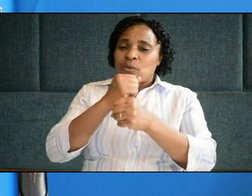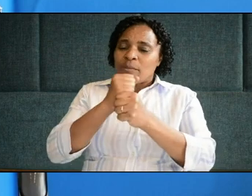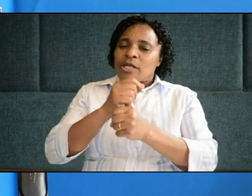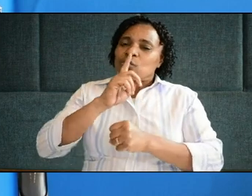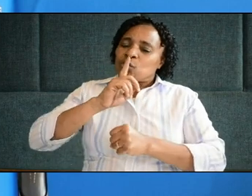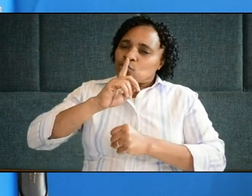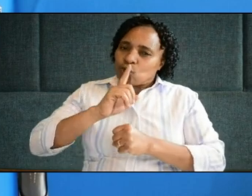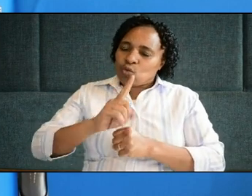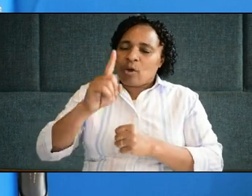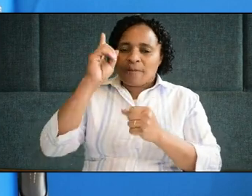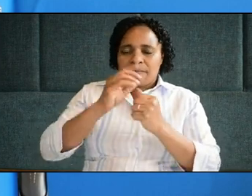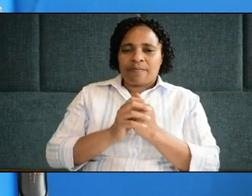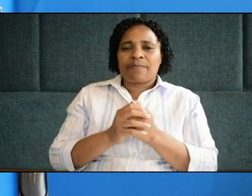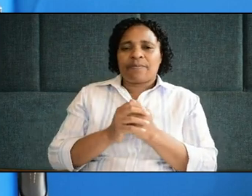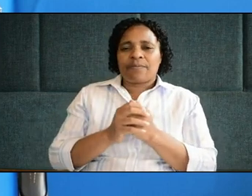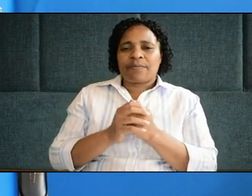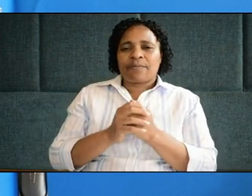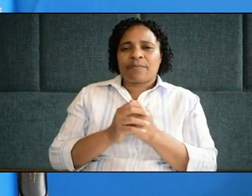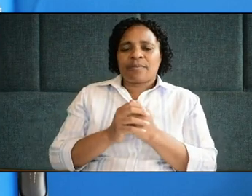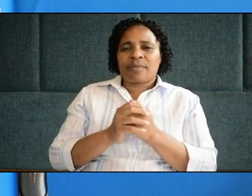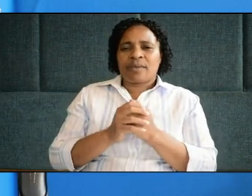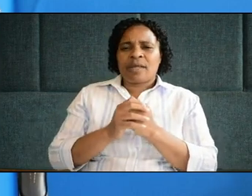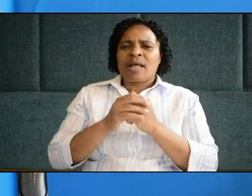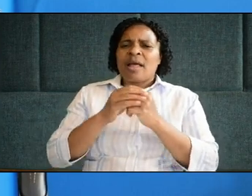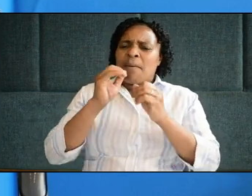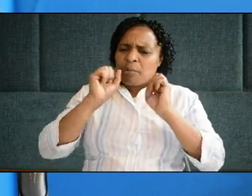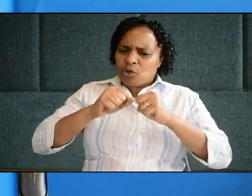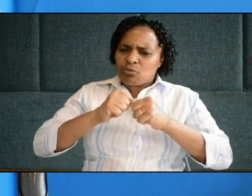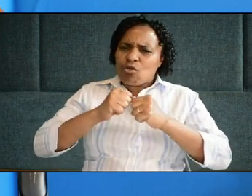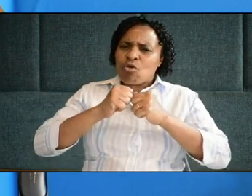sure that we will be in heaven